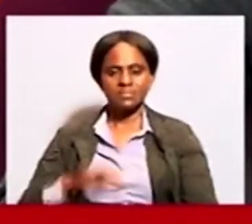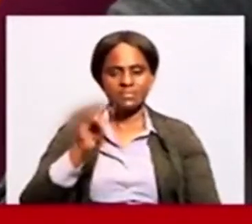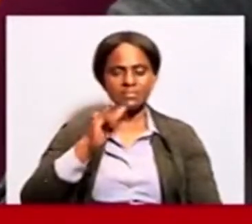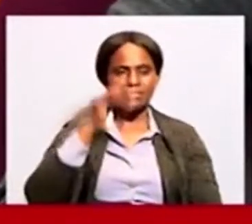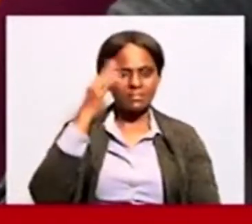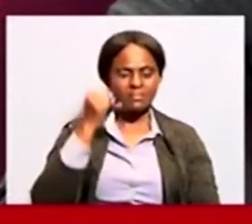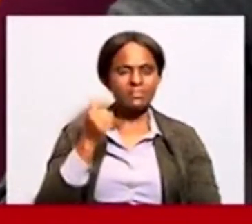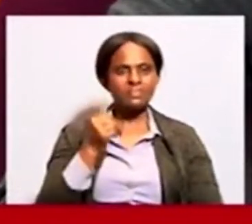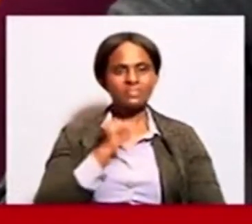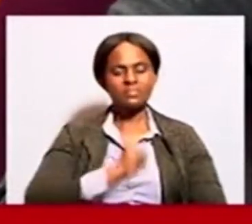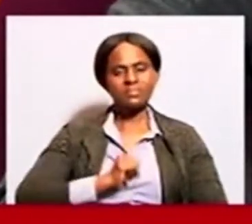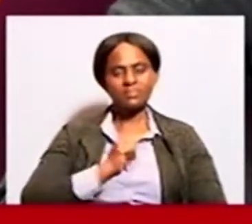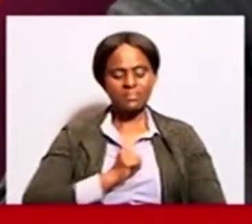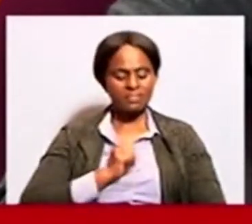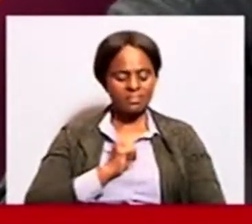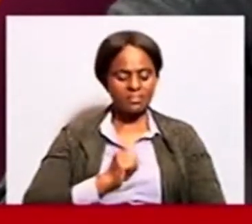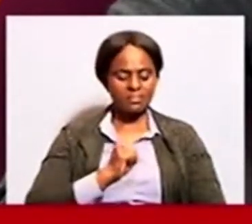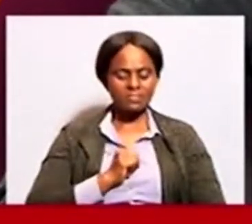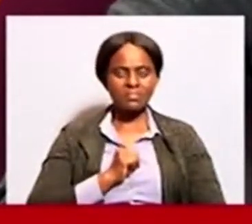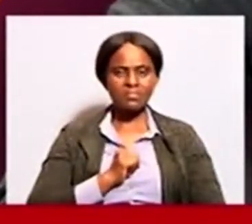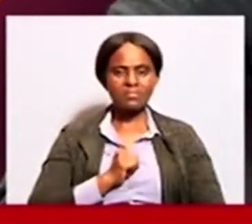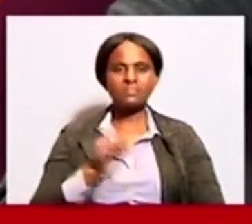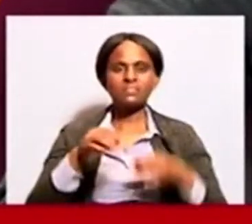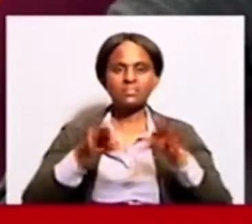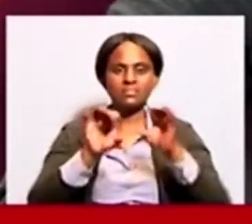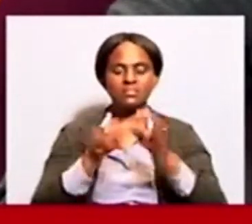I apologized. Let's continue.